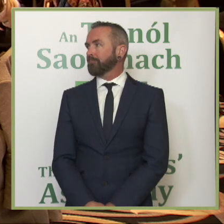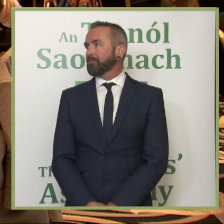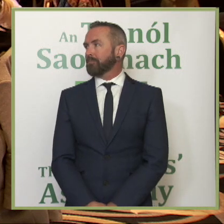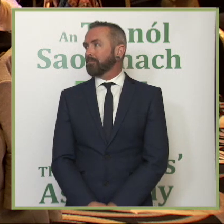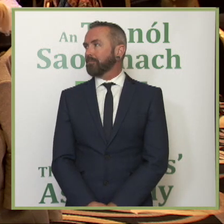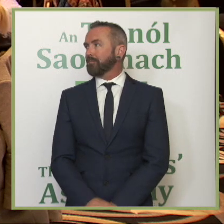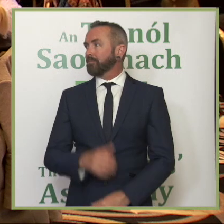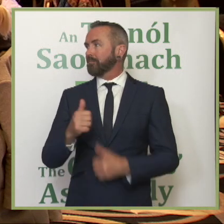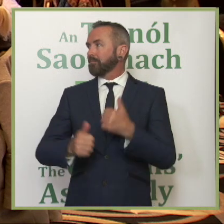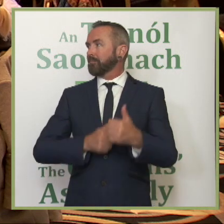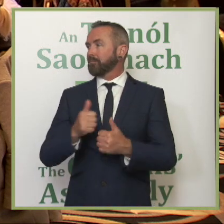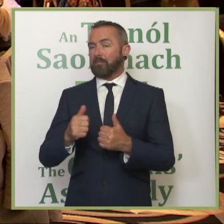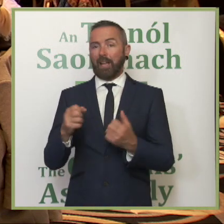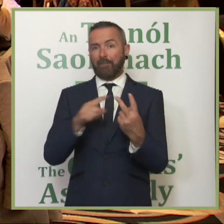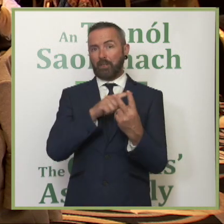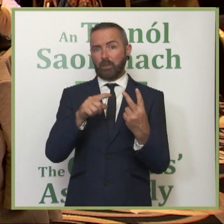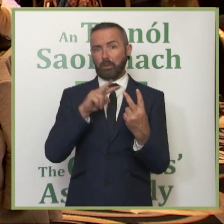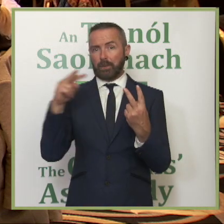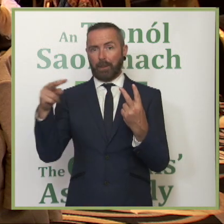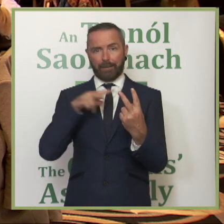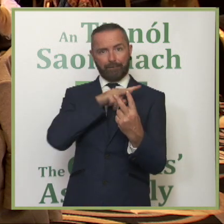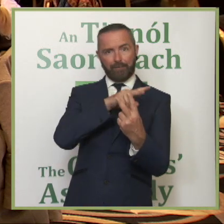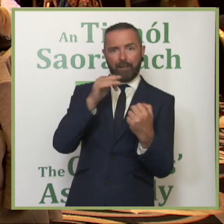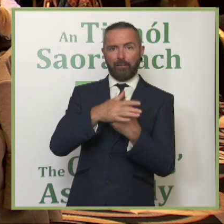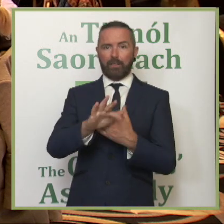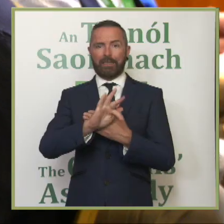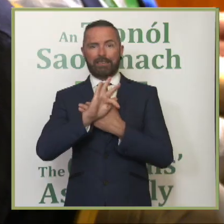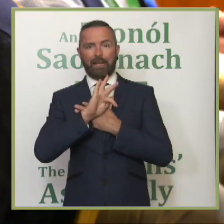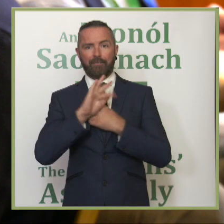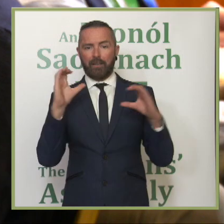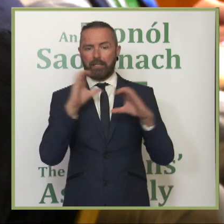Yeah, we came at it from 2 perspectives in terms of the self-care. We thought there should be